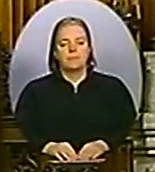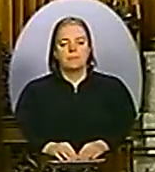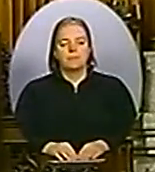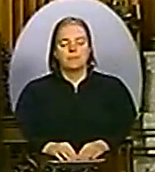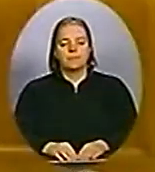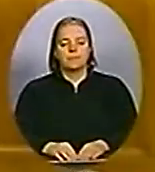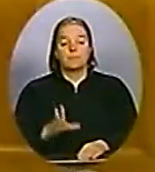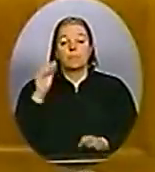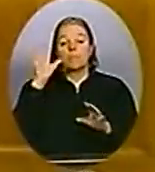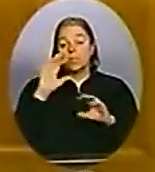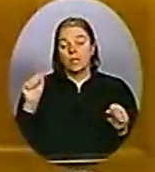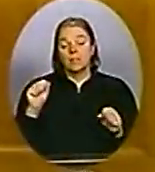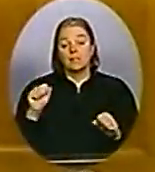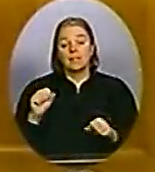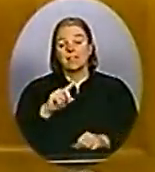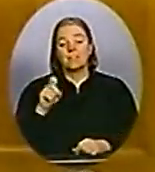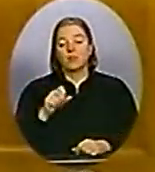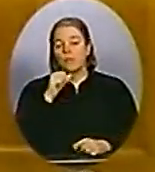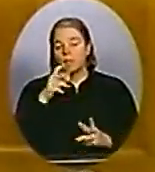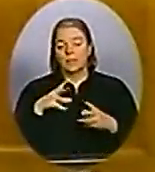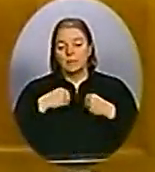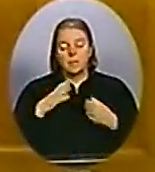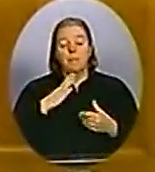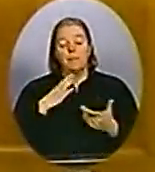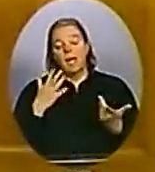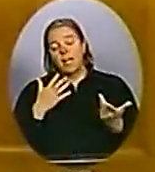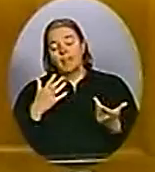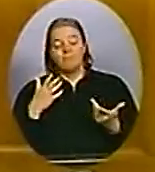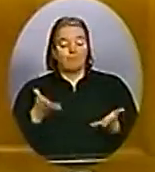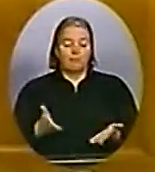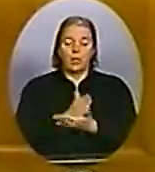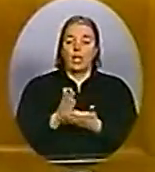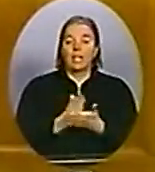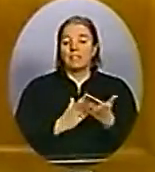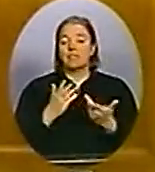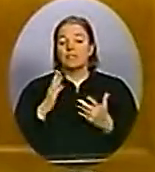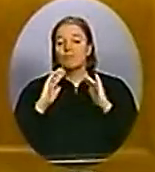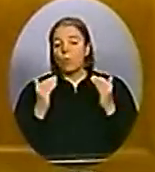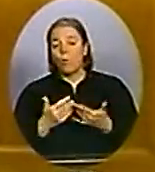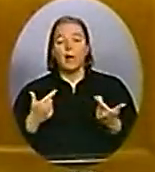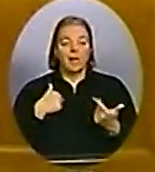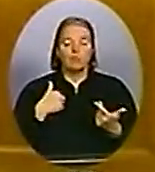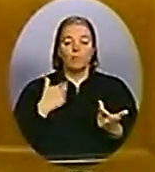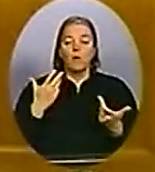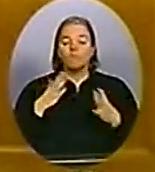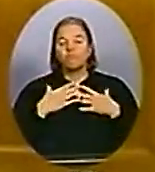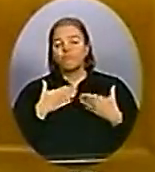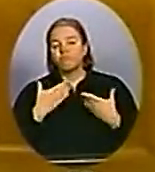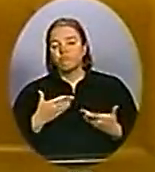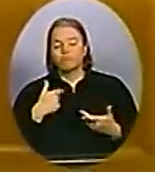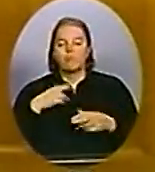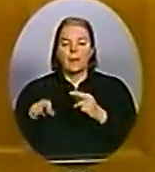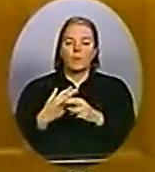out of order, but in the spirit of Christmas time, I will be generous enough to answer it. The Honourable Member makes reference to the